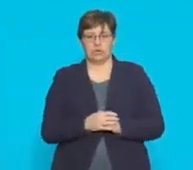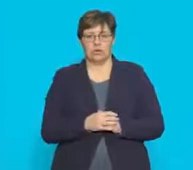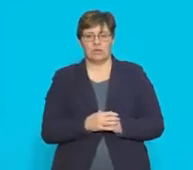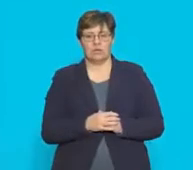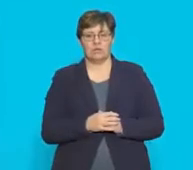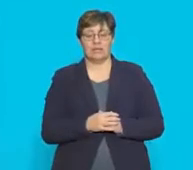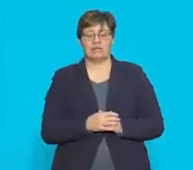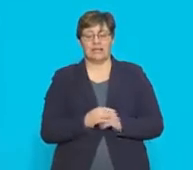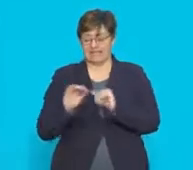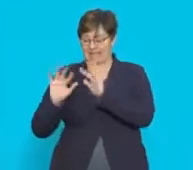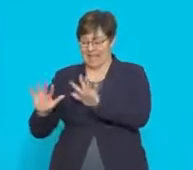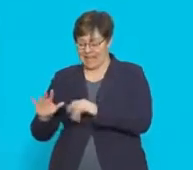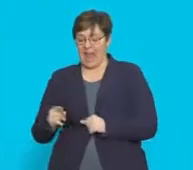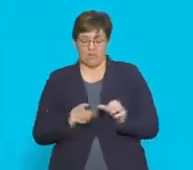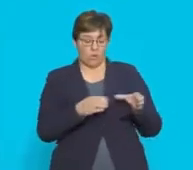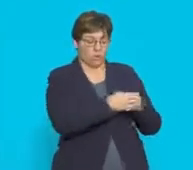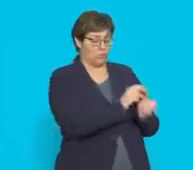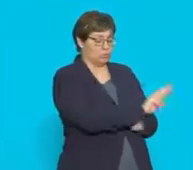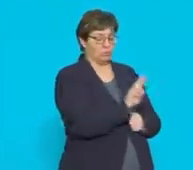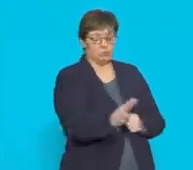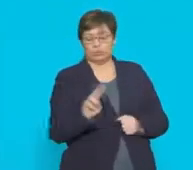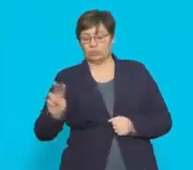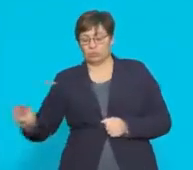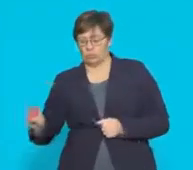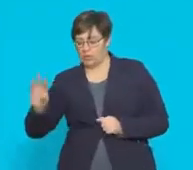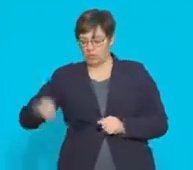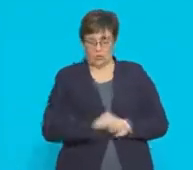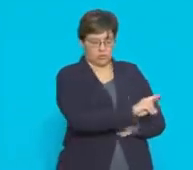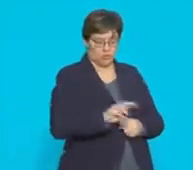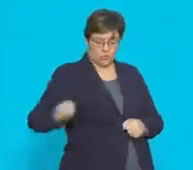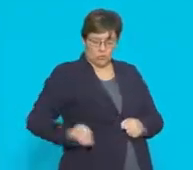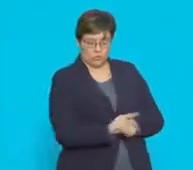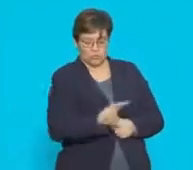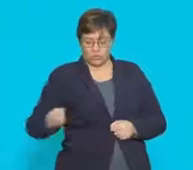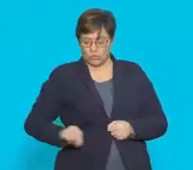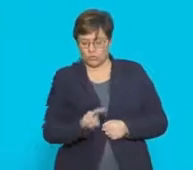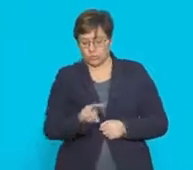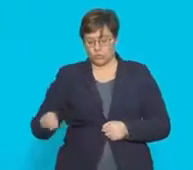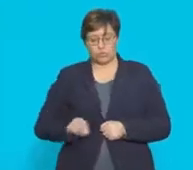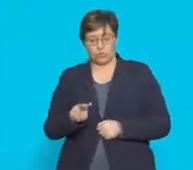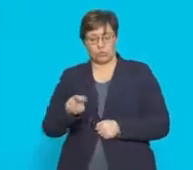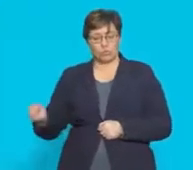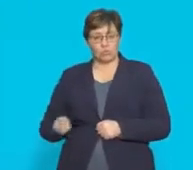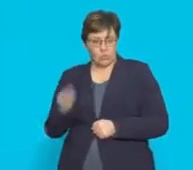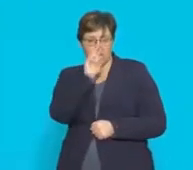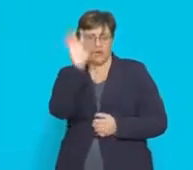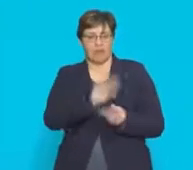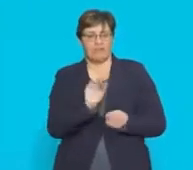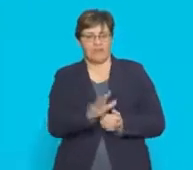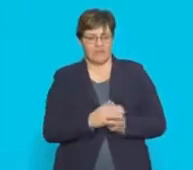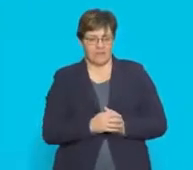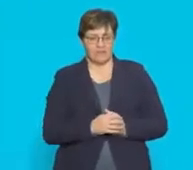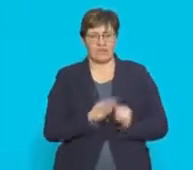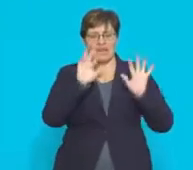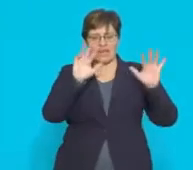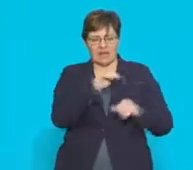group 10 in groups of 2 and then count how many are going to be there. Now, if I say divide